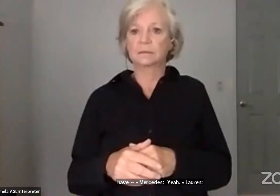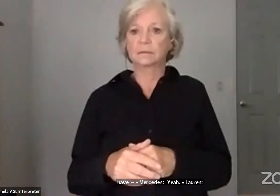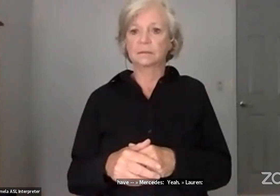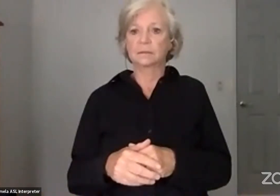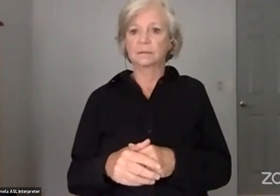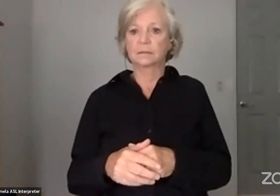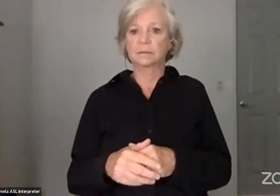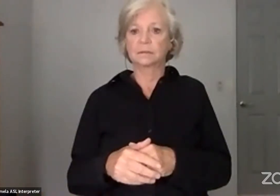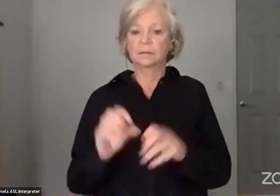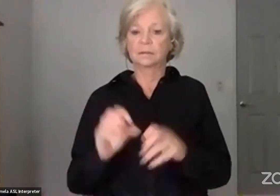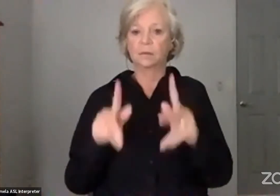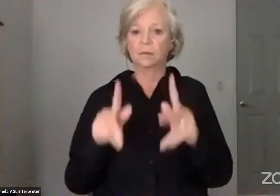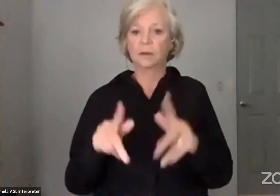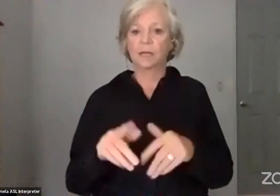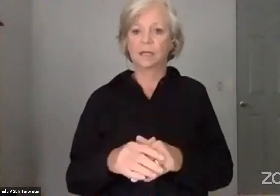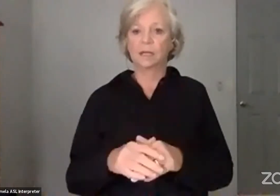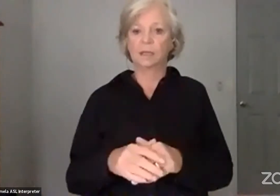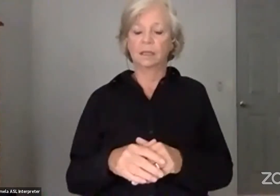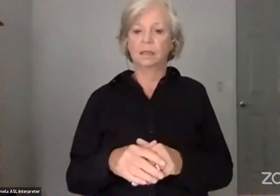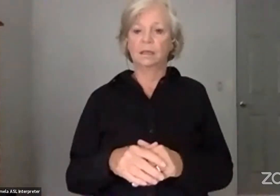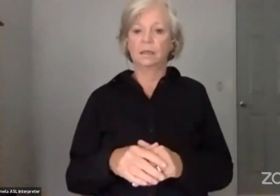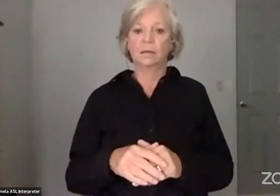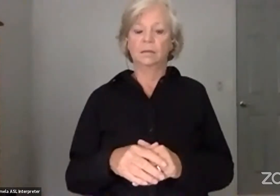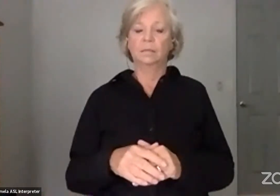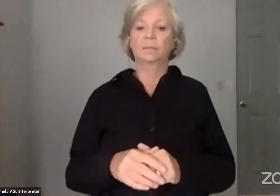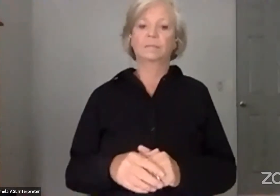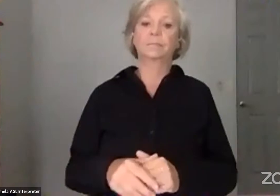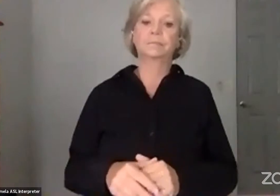Okay, that's